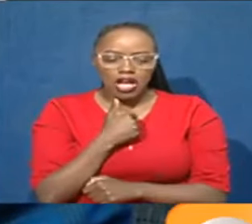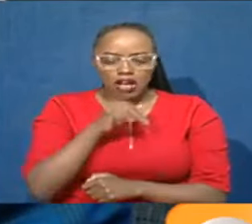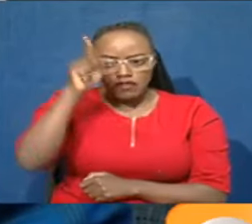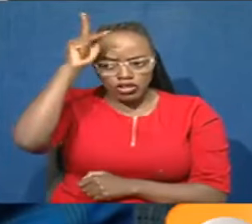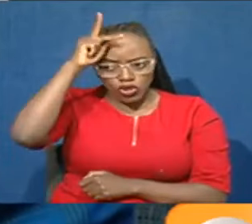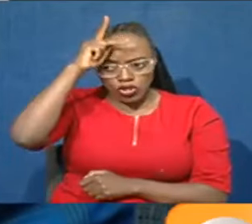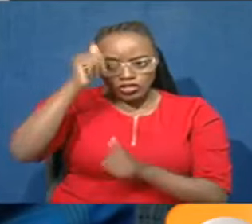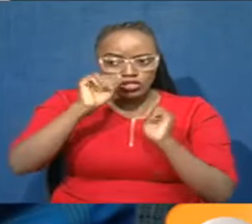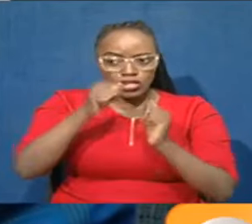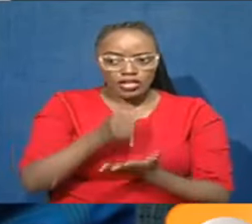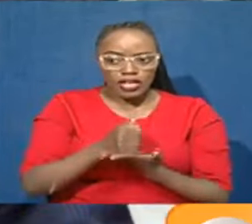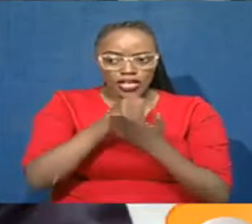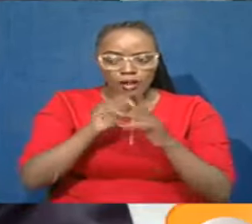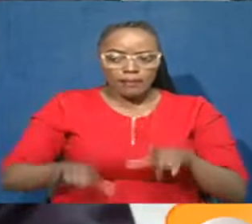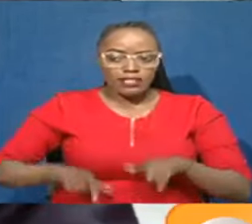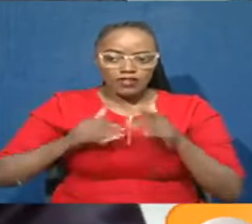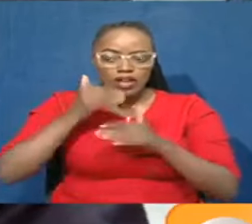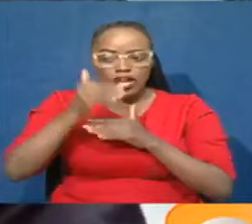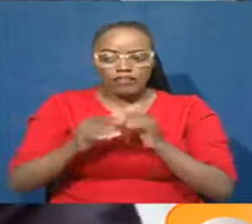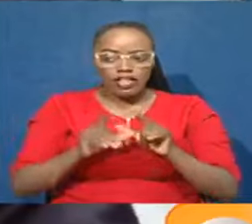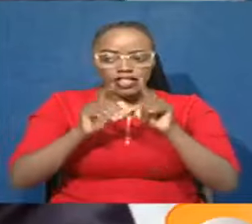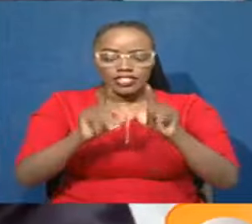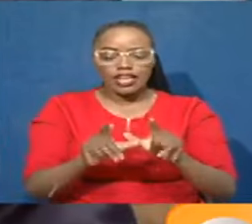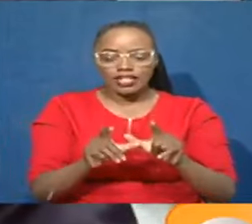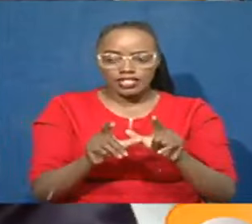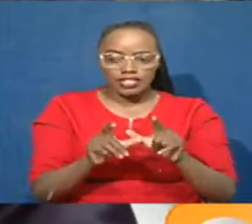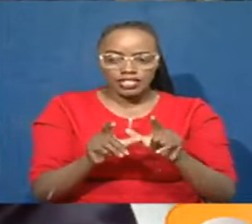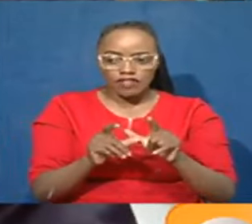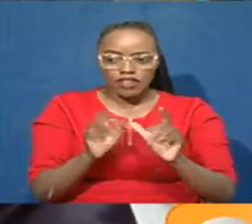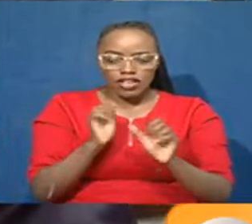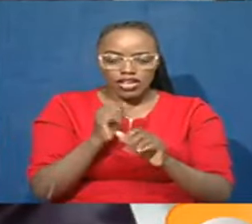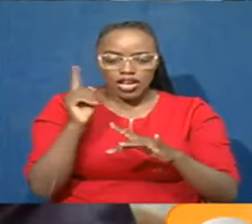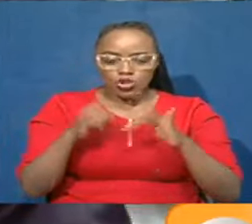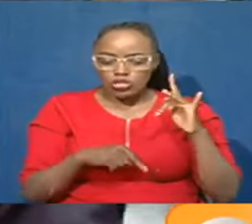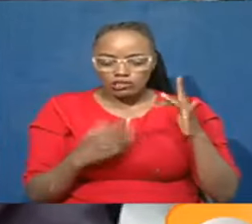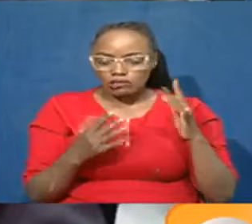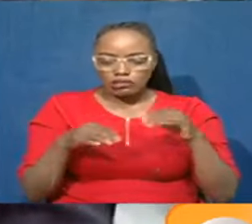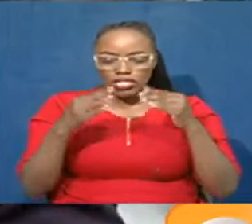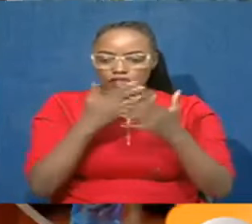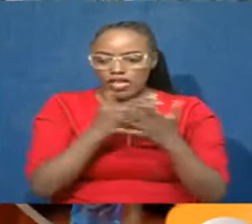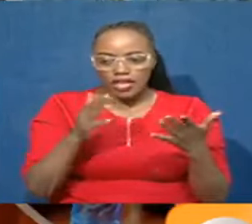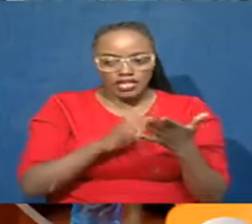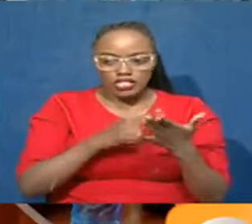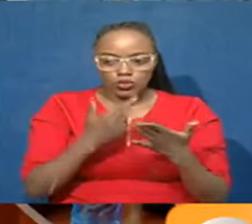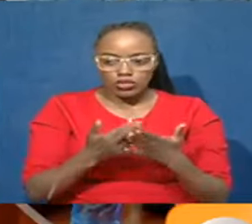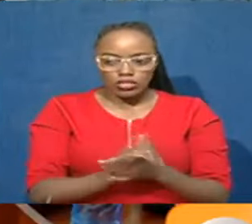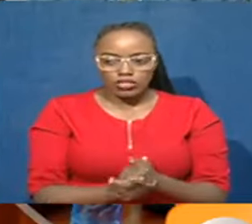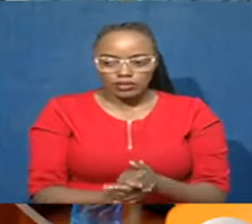knowledge that can help them survive after their talent cannot give them any further resources.